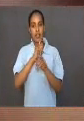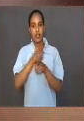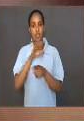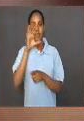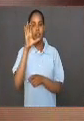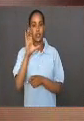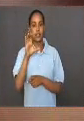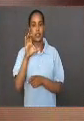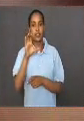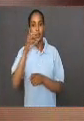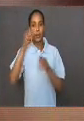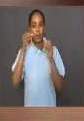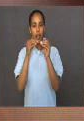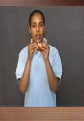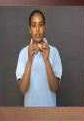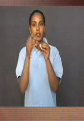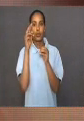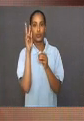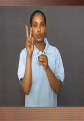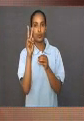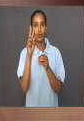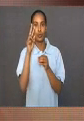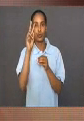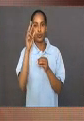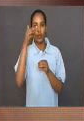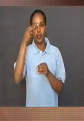C plus